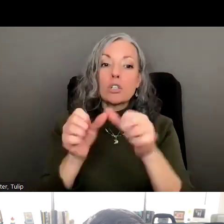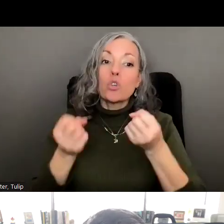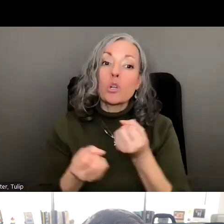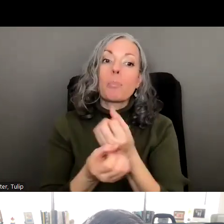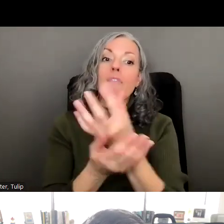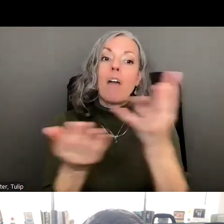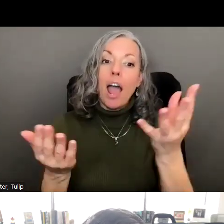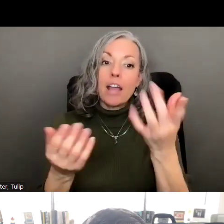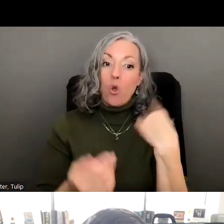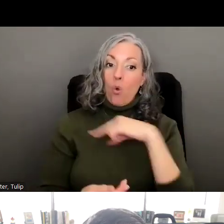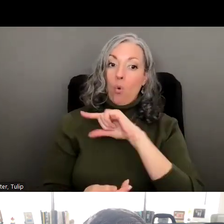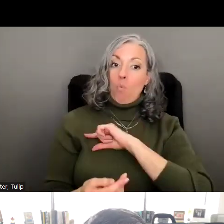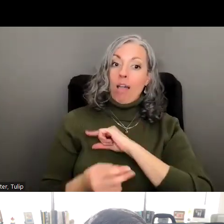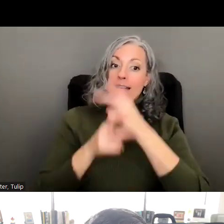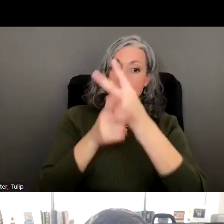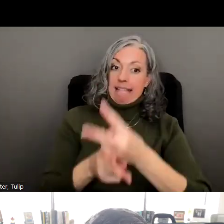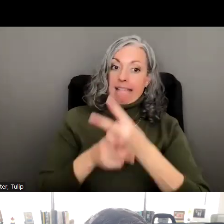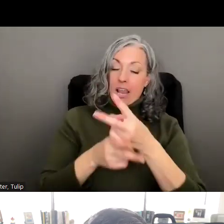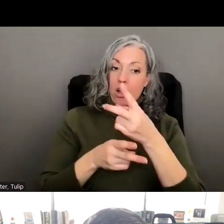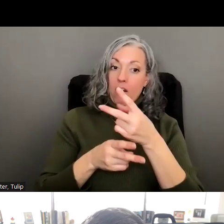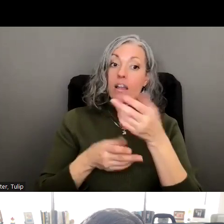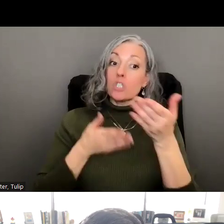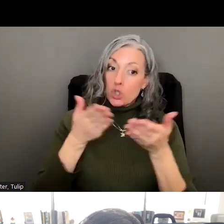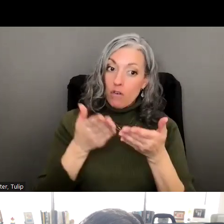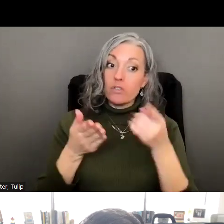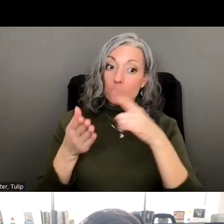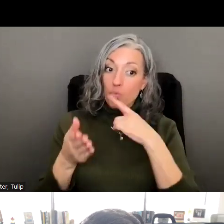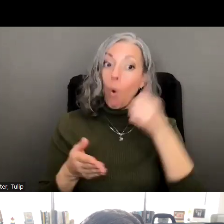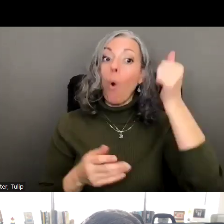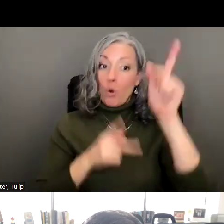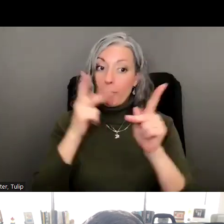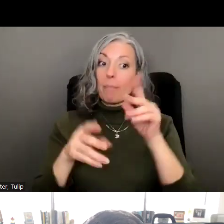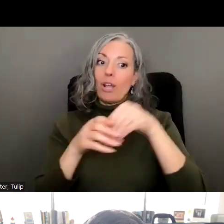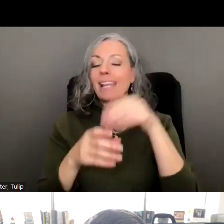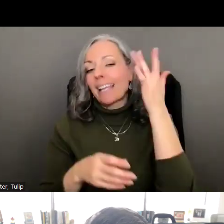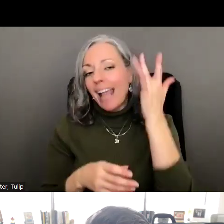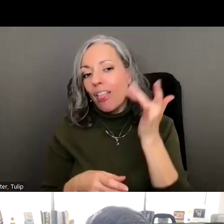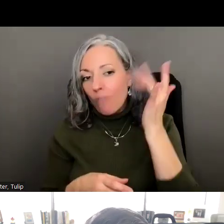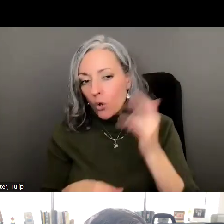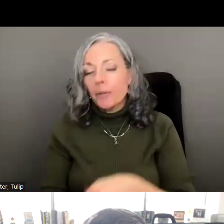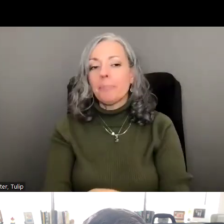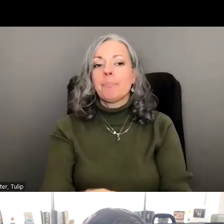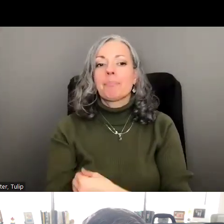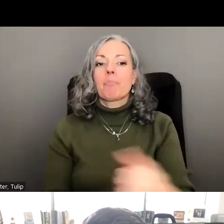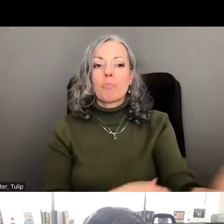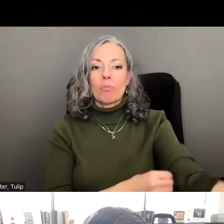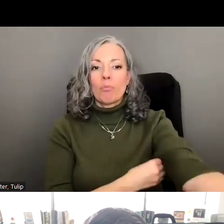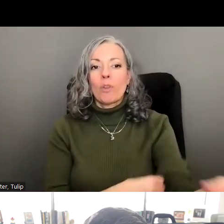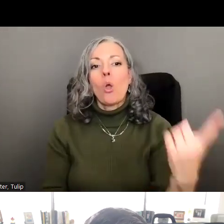quality care and services to individuals who are older in California. As we highlighted in